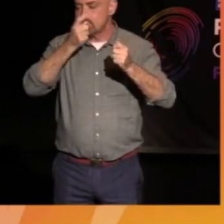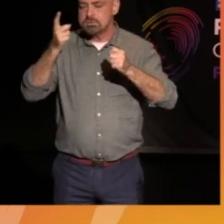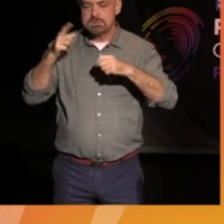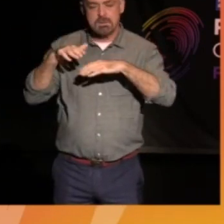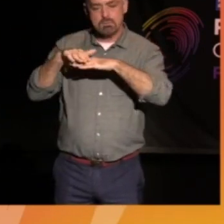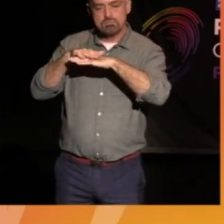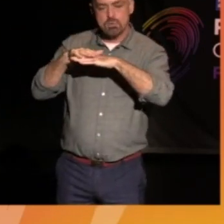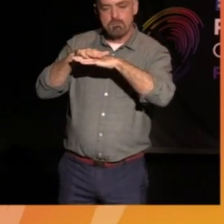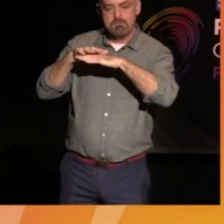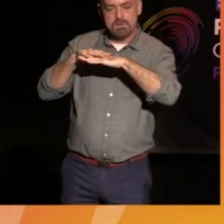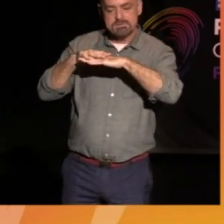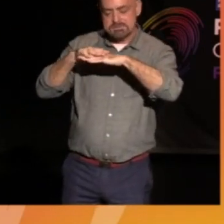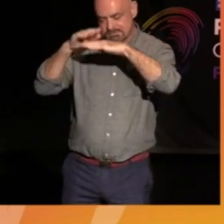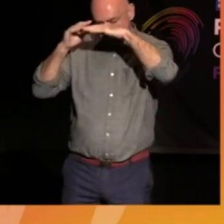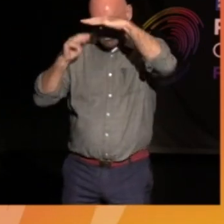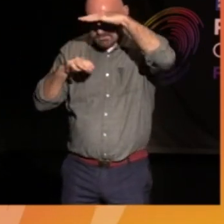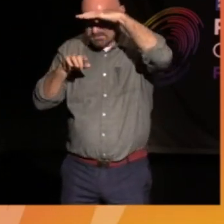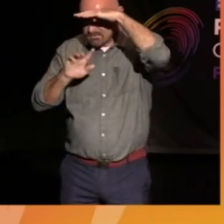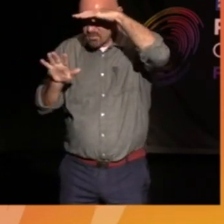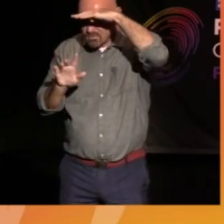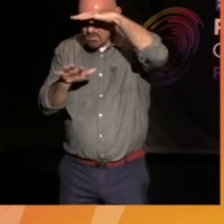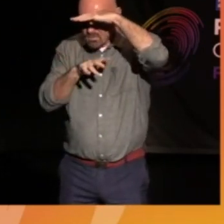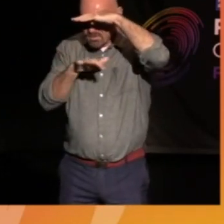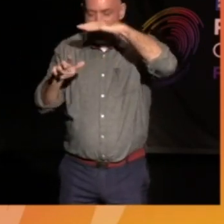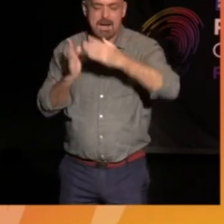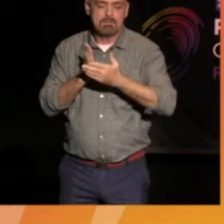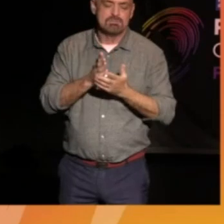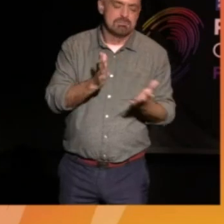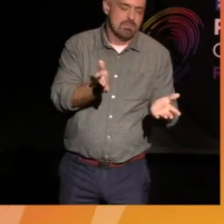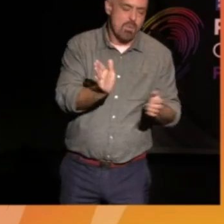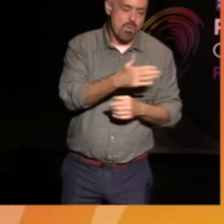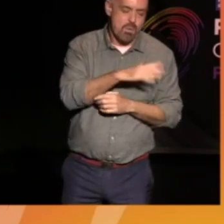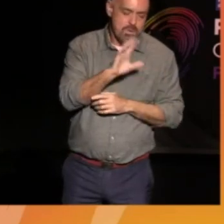narratives and then what's underneath. I mean, that's true of all countries. But